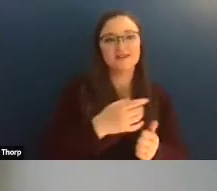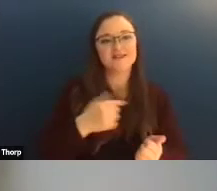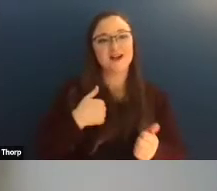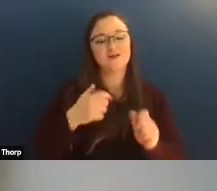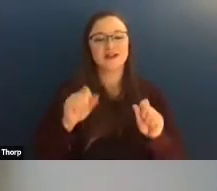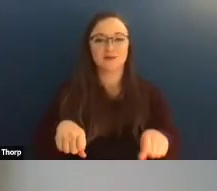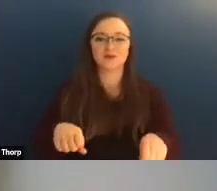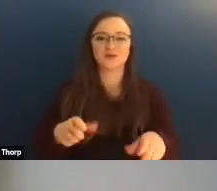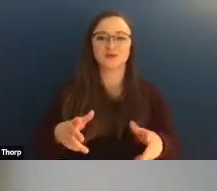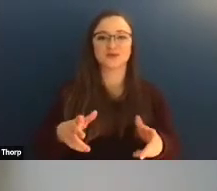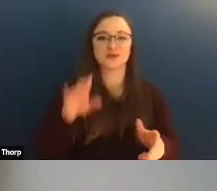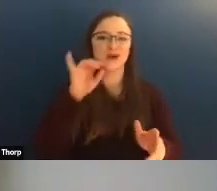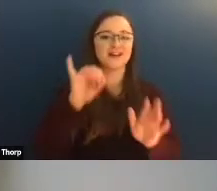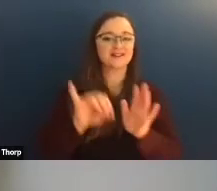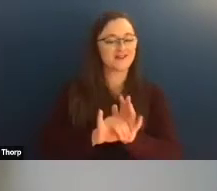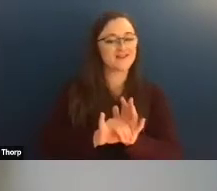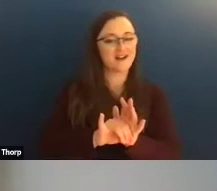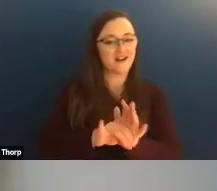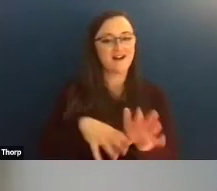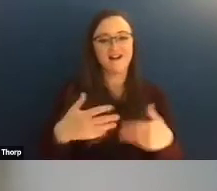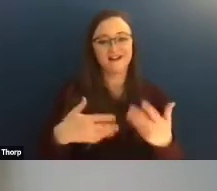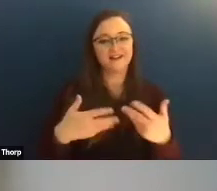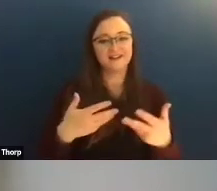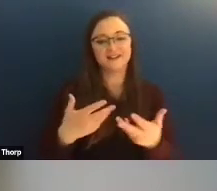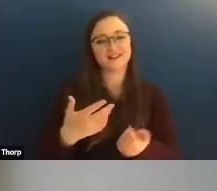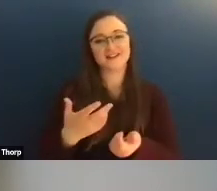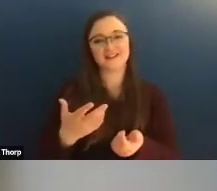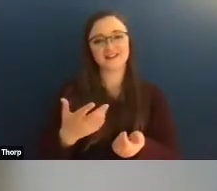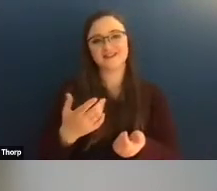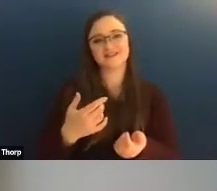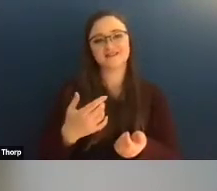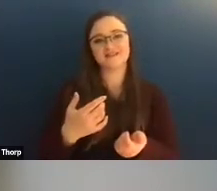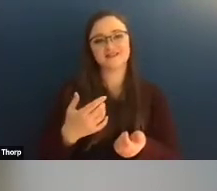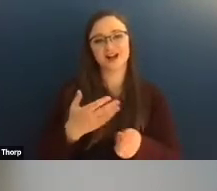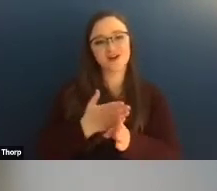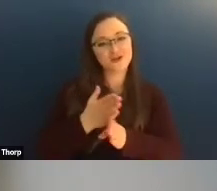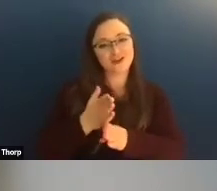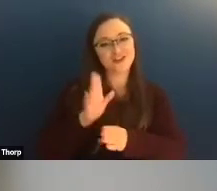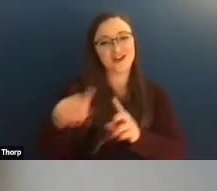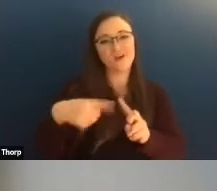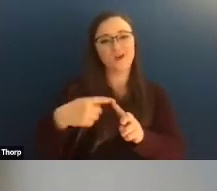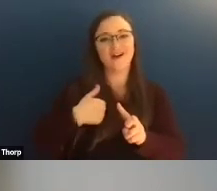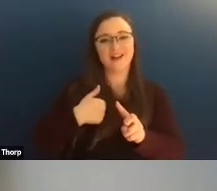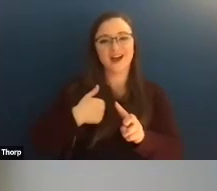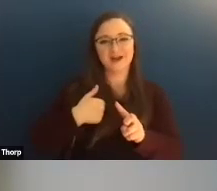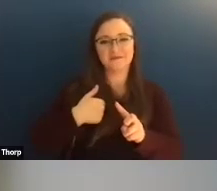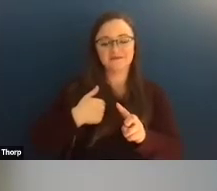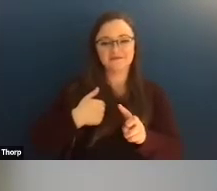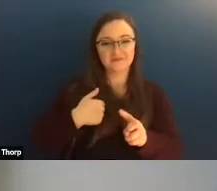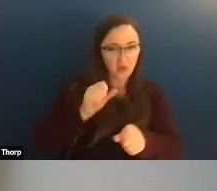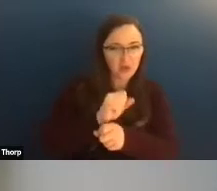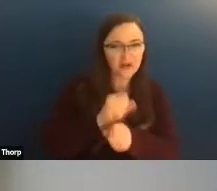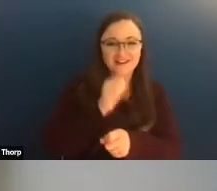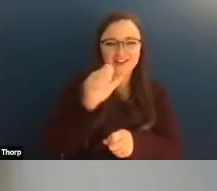just identifying an area that when I'm doing it, it doesn't feel like a job. Like it really